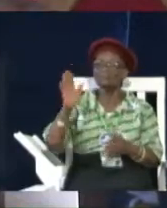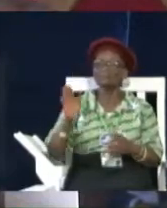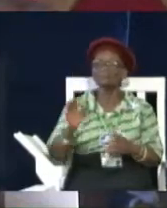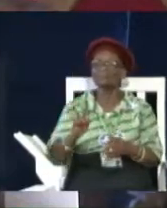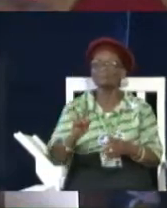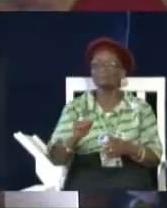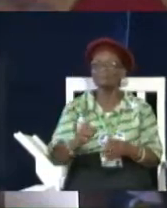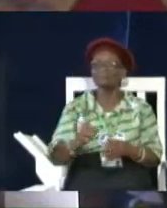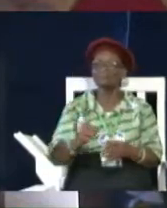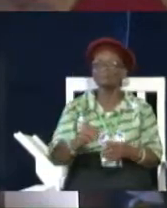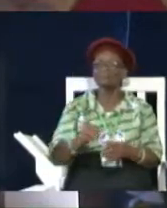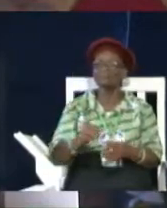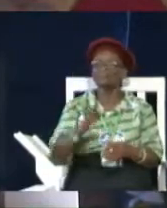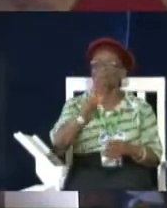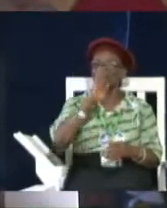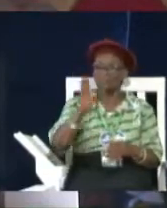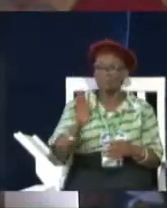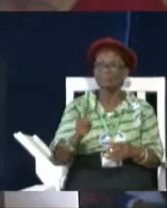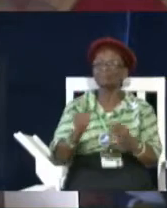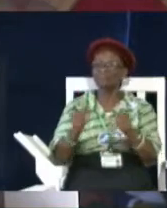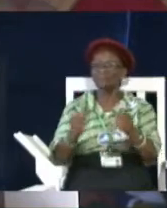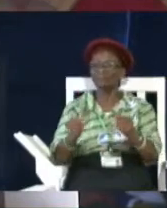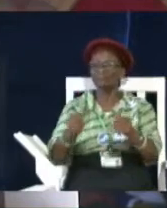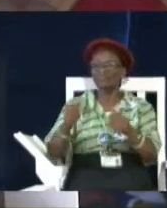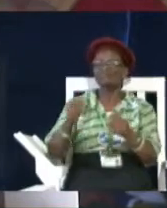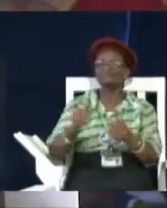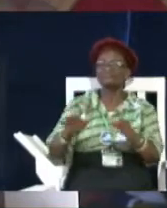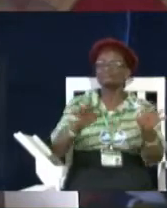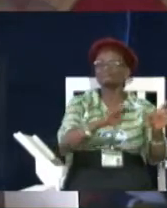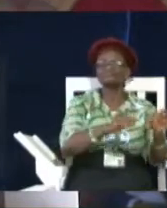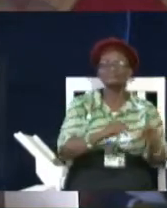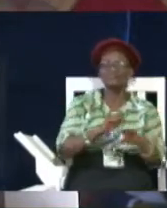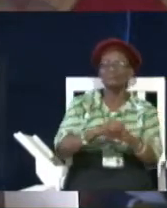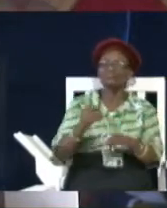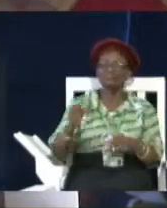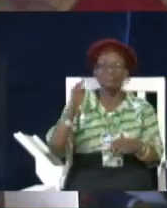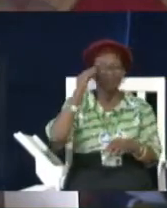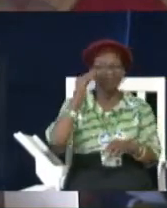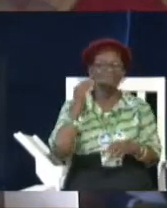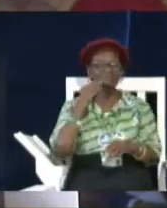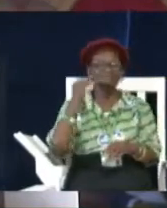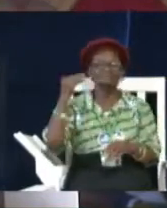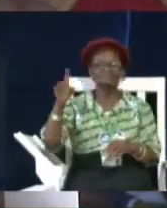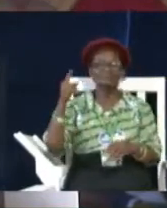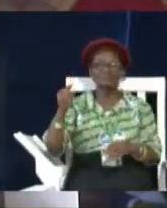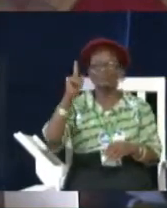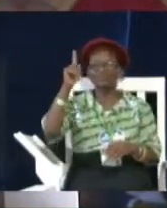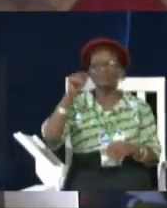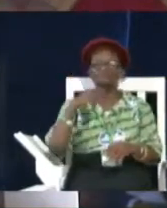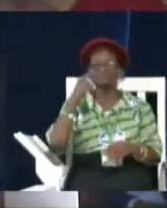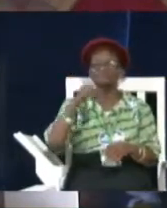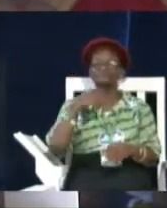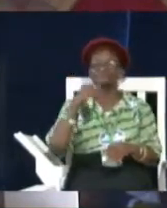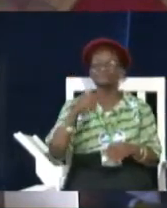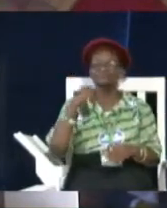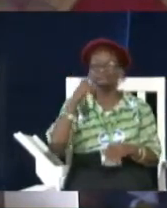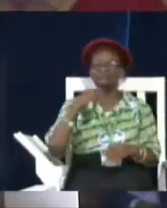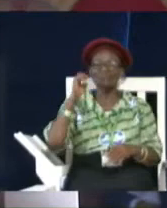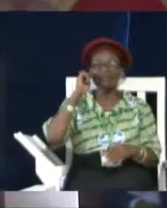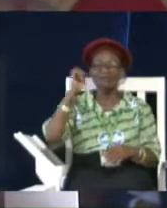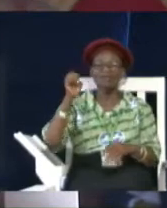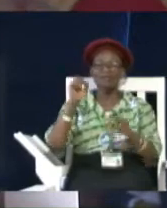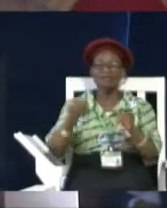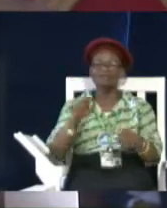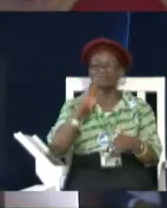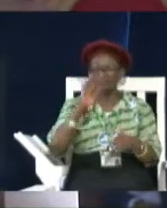of the one who said it's right for it. oil can be